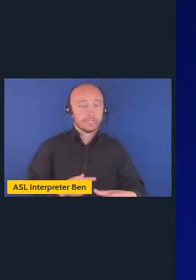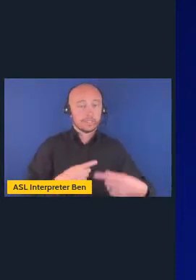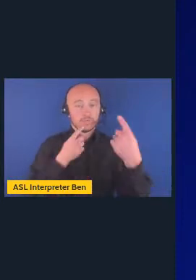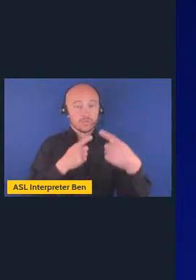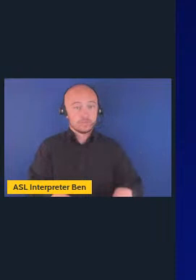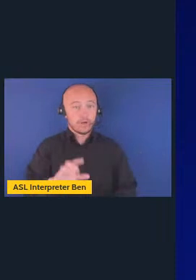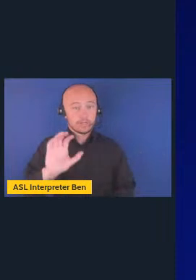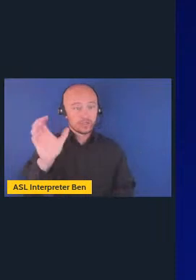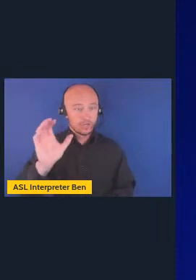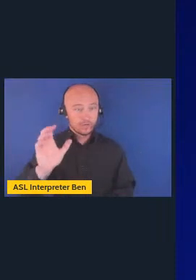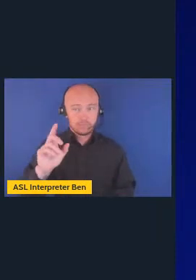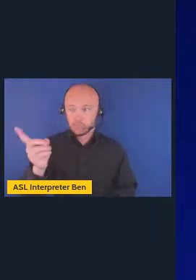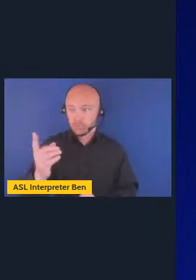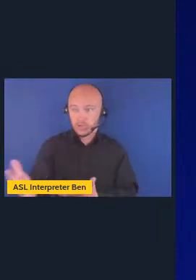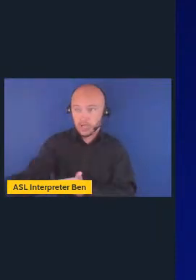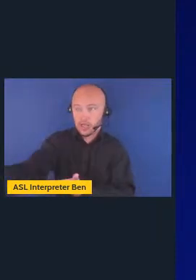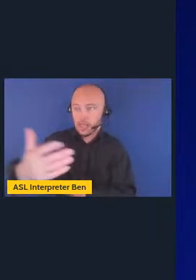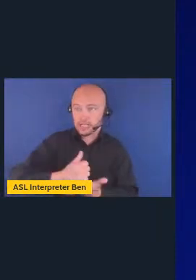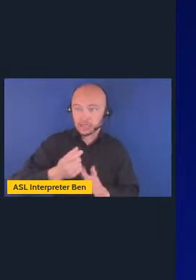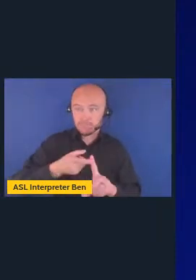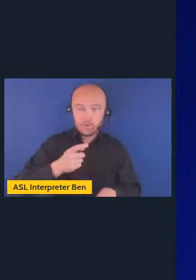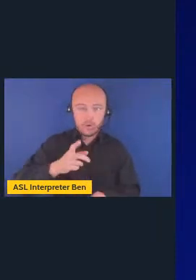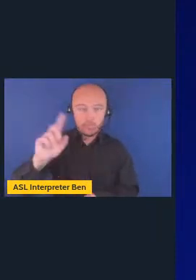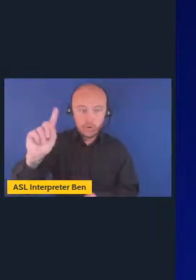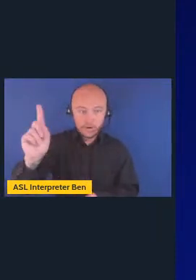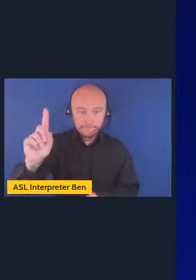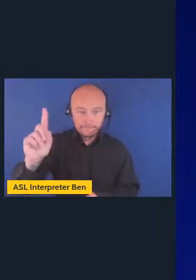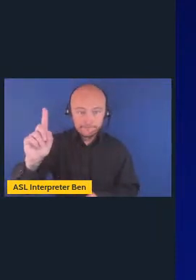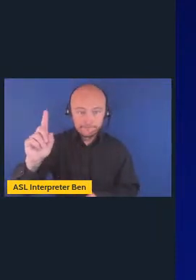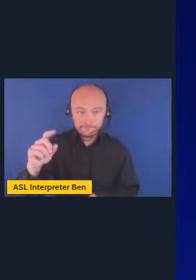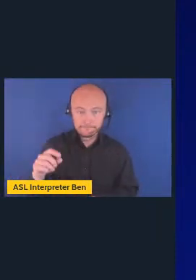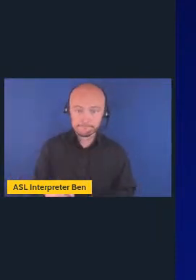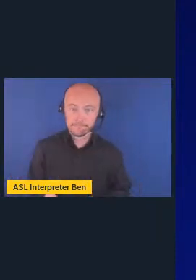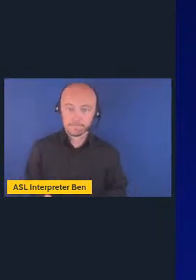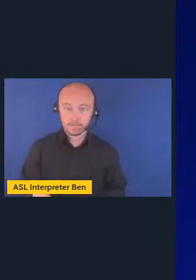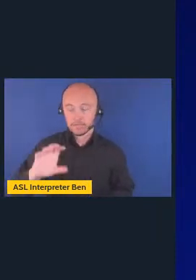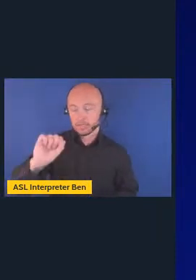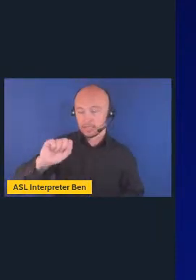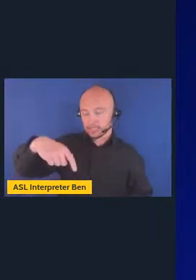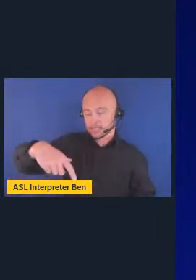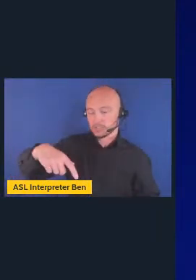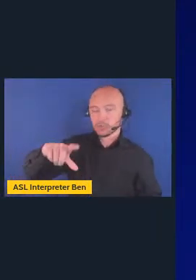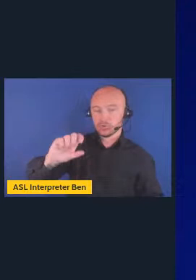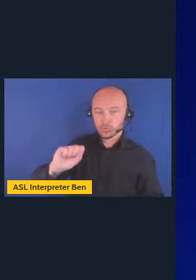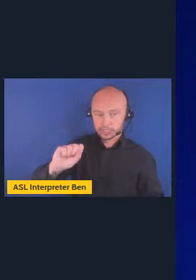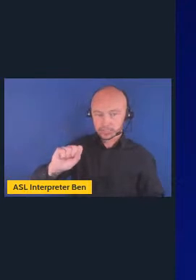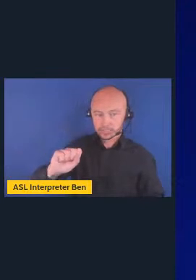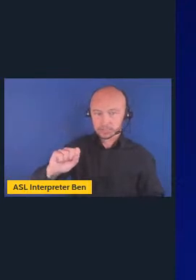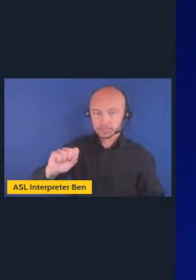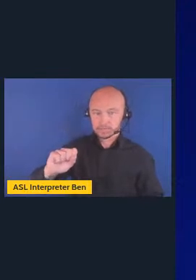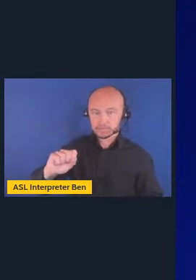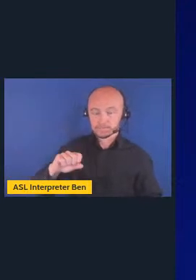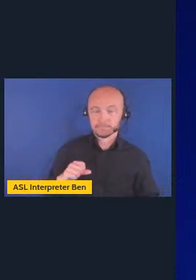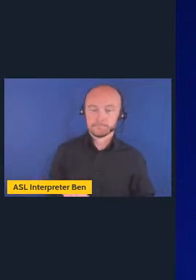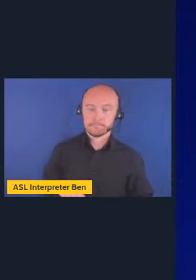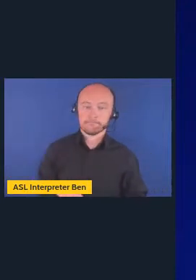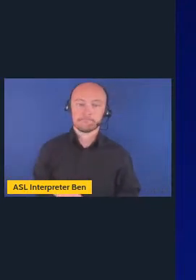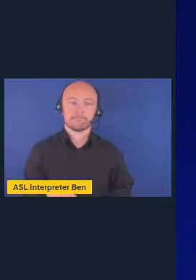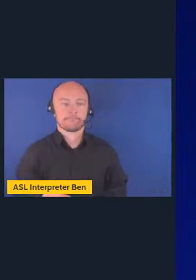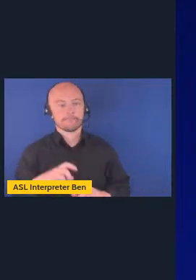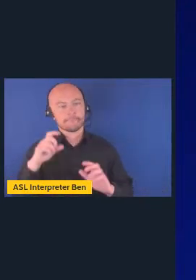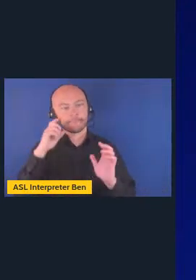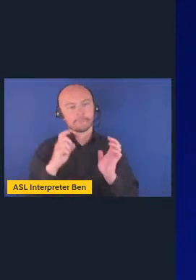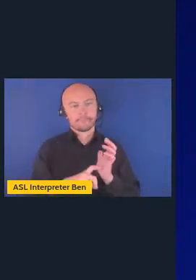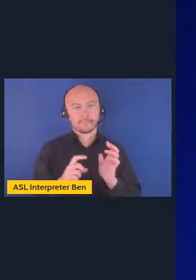to aggregate the responses from. In this case, it's an SQS response channel, and the observant amongst you will notice that this is